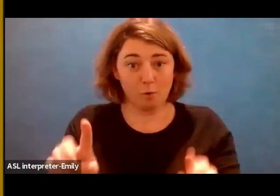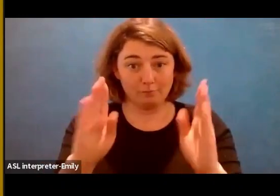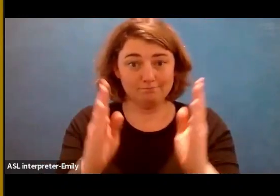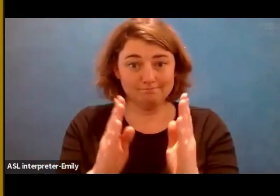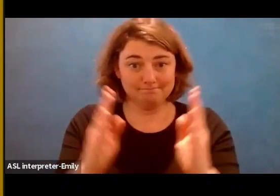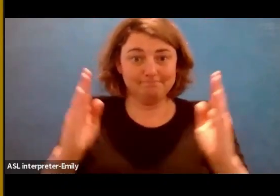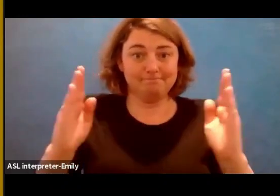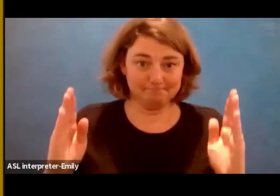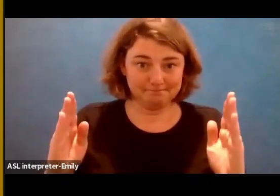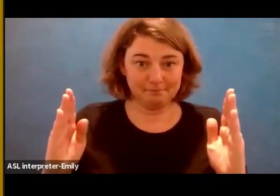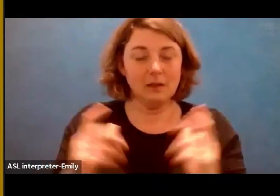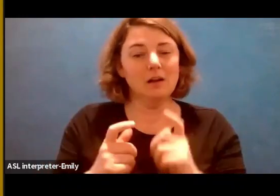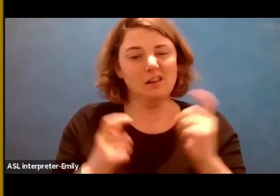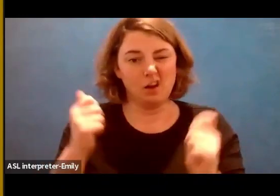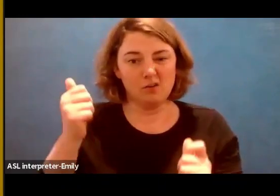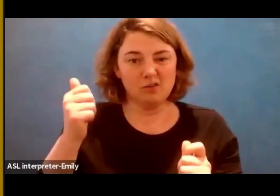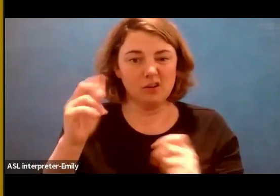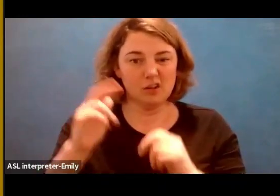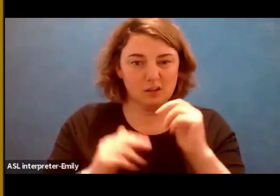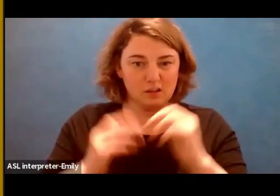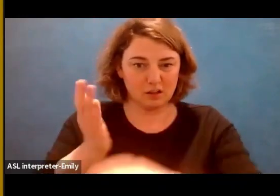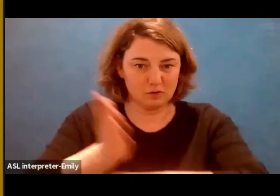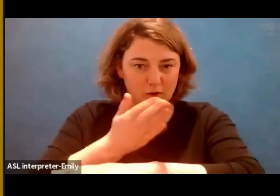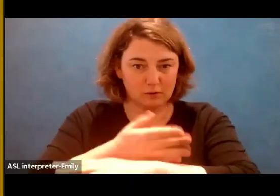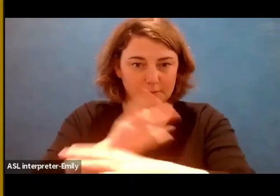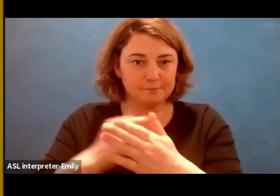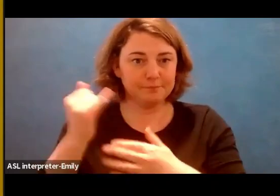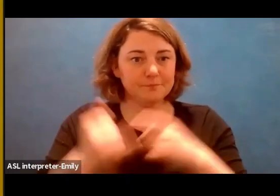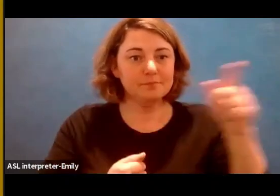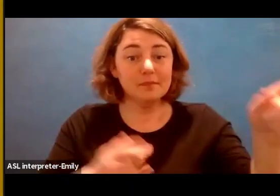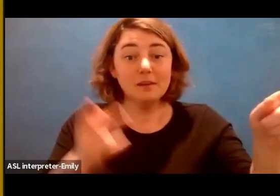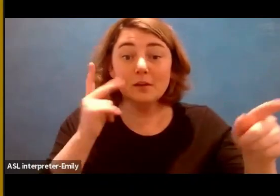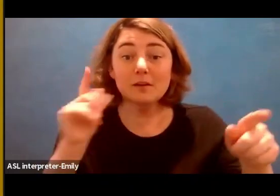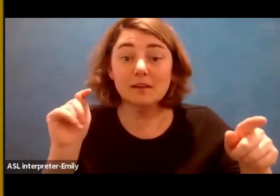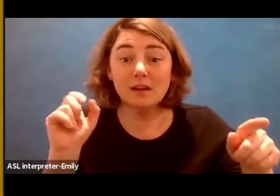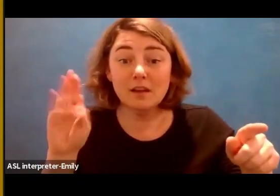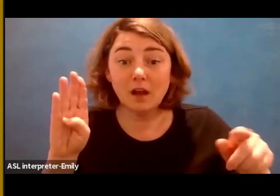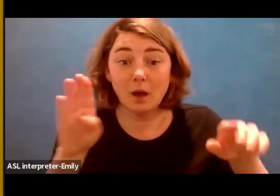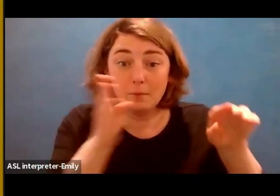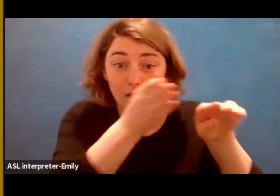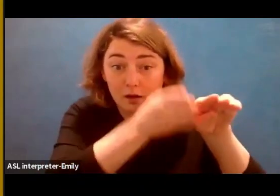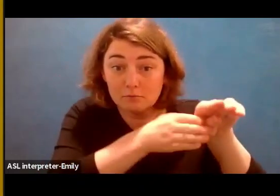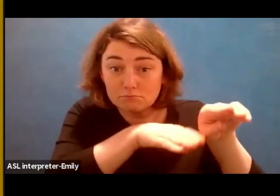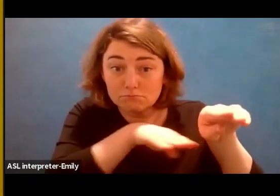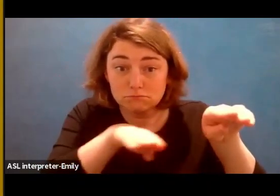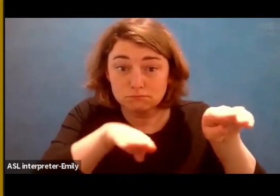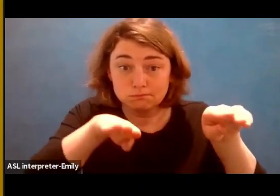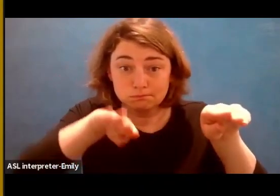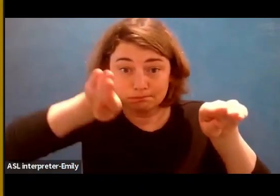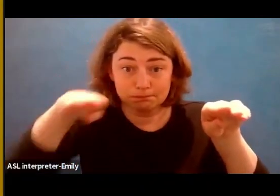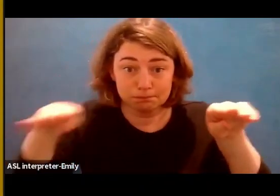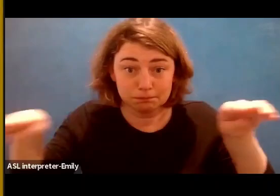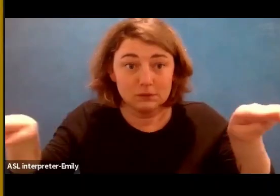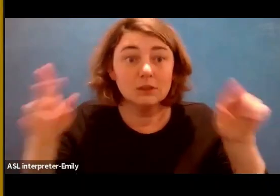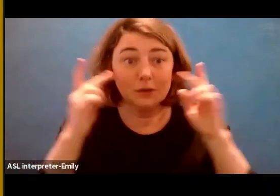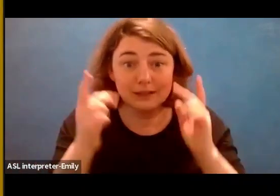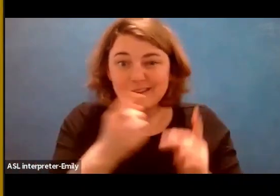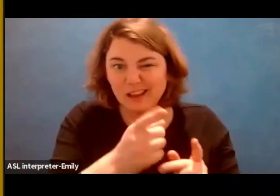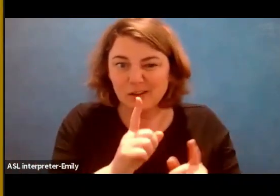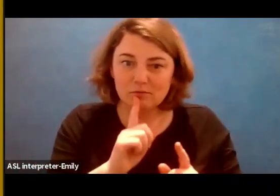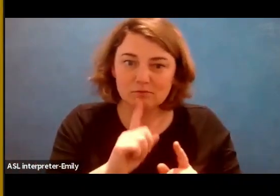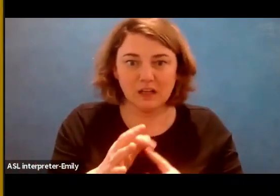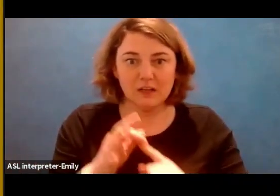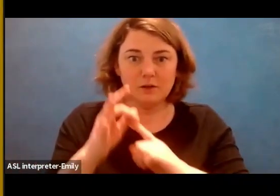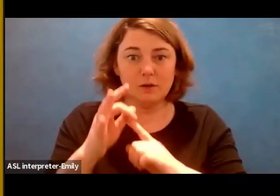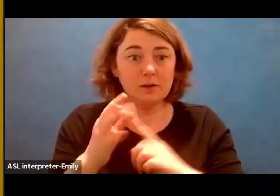large construction projects. These tub cuts are kind of unique, so we can cut away the side of a tub, and it can be in no matter